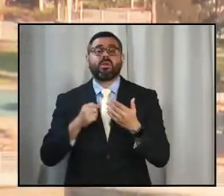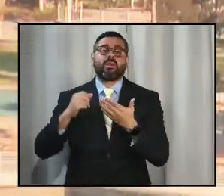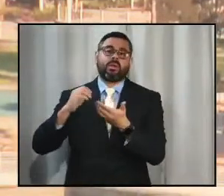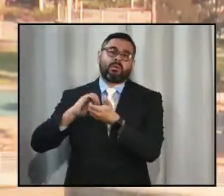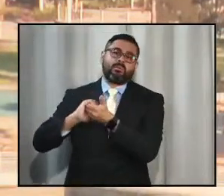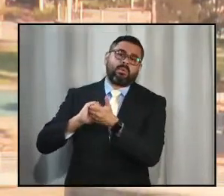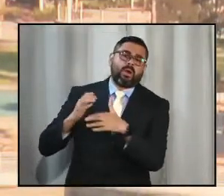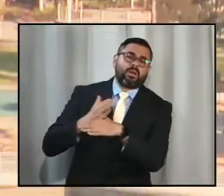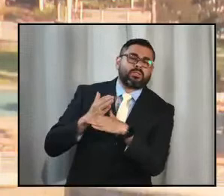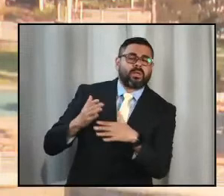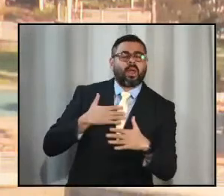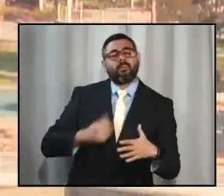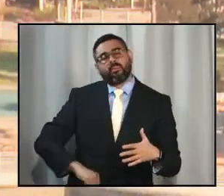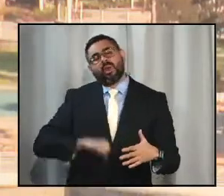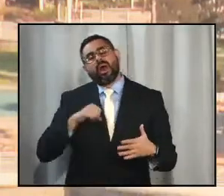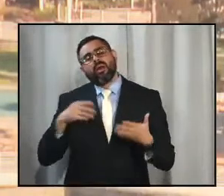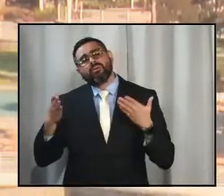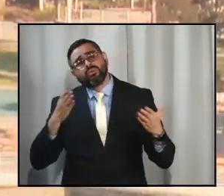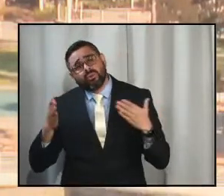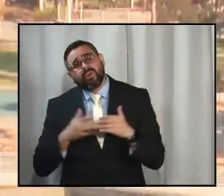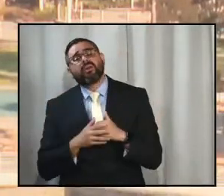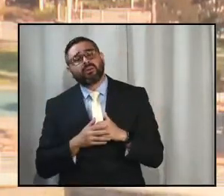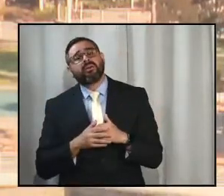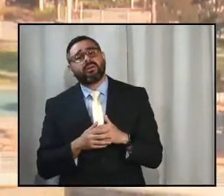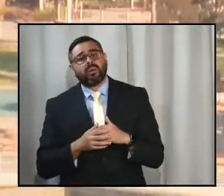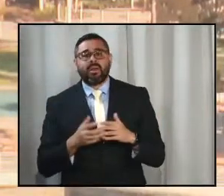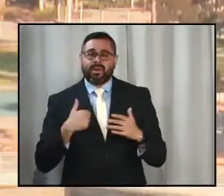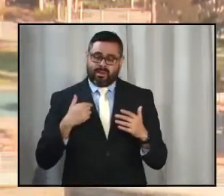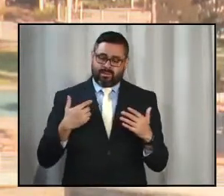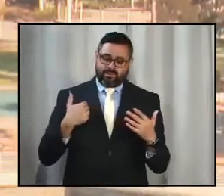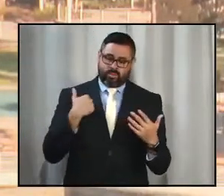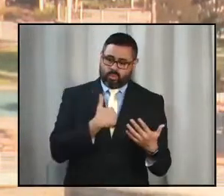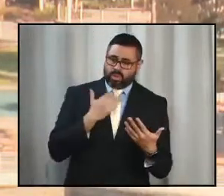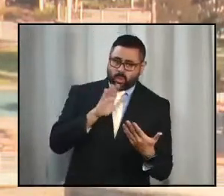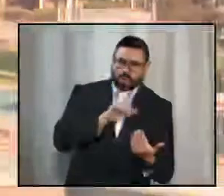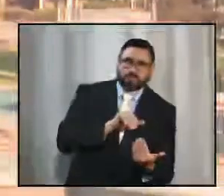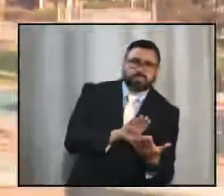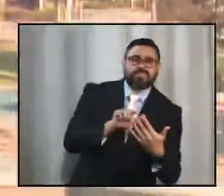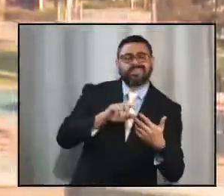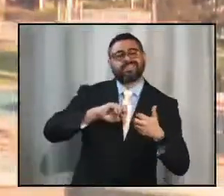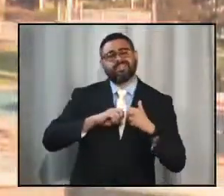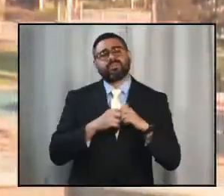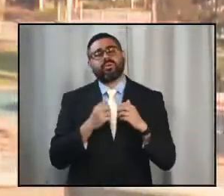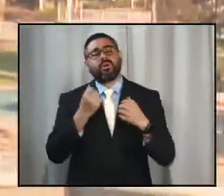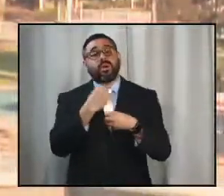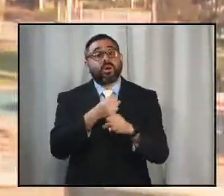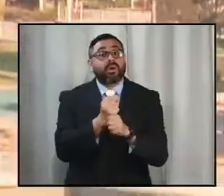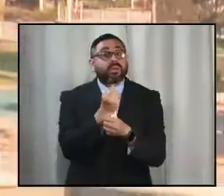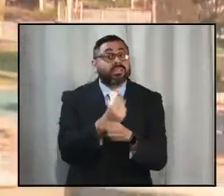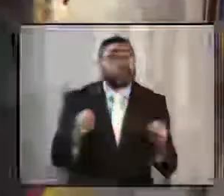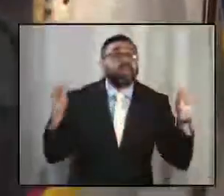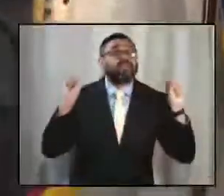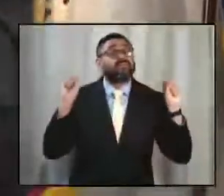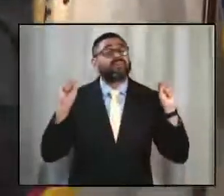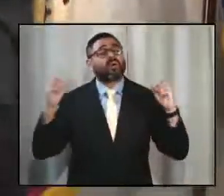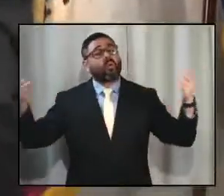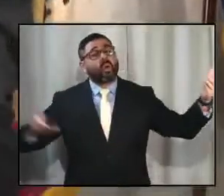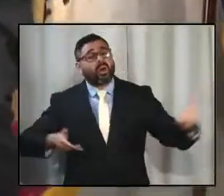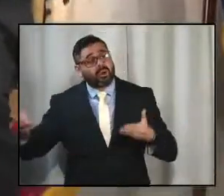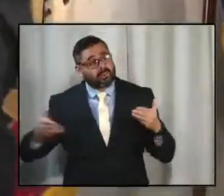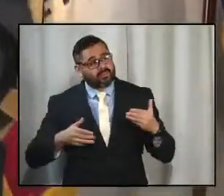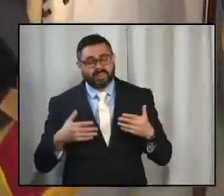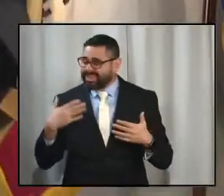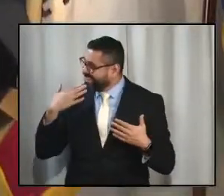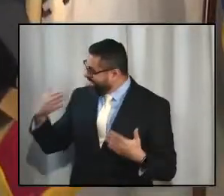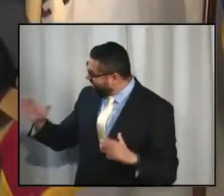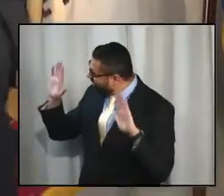proud to serve as your Chief of Police, and we'll continue working with the city team to address this issue and create a safe and welcoming place for everyone. Thank you, Mayor. Appreciate